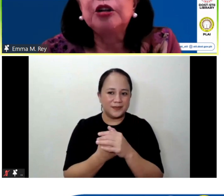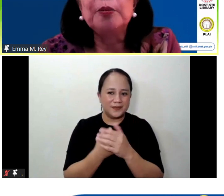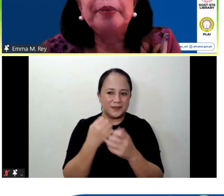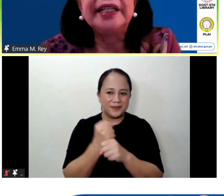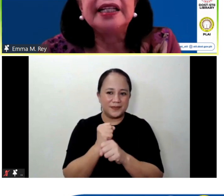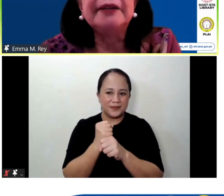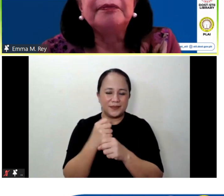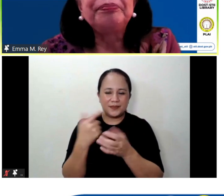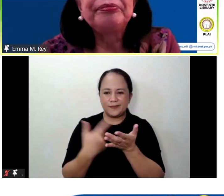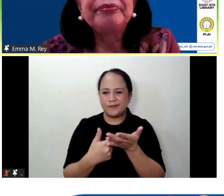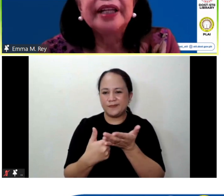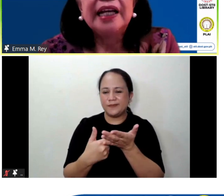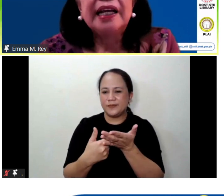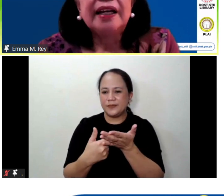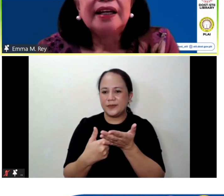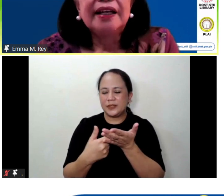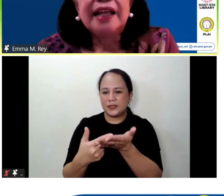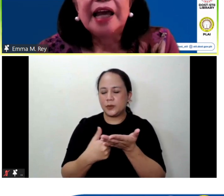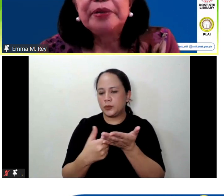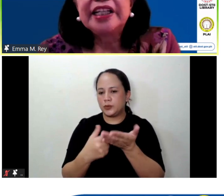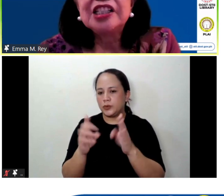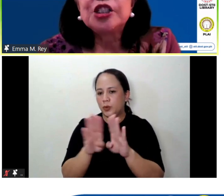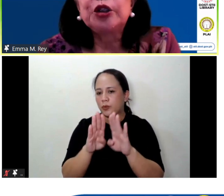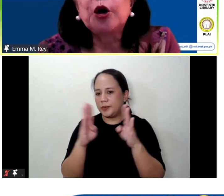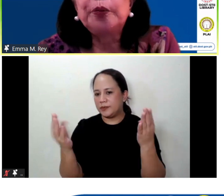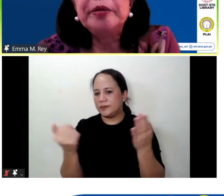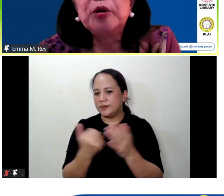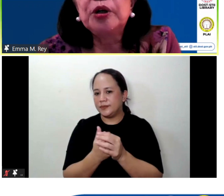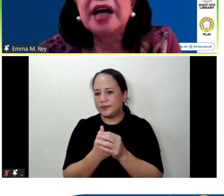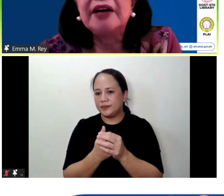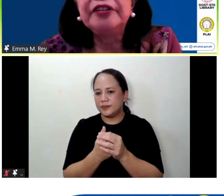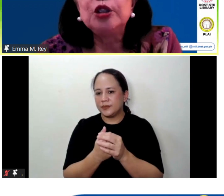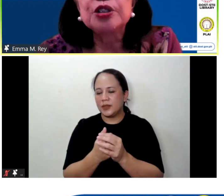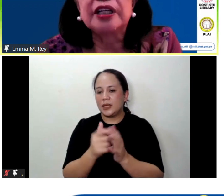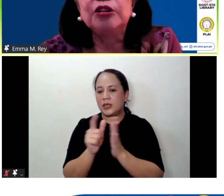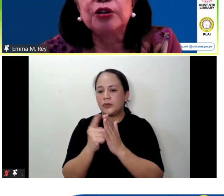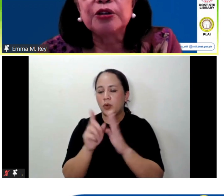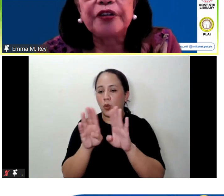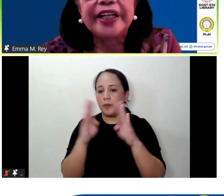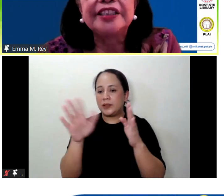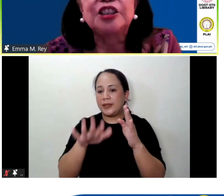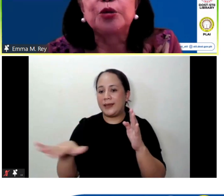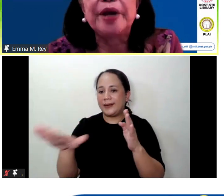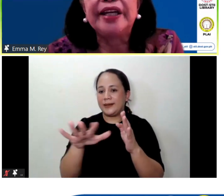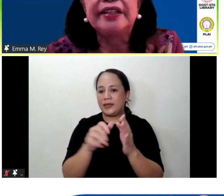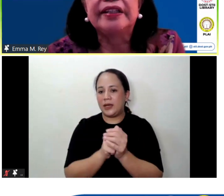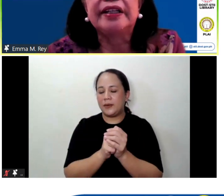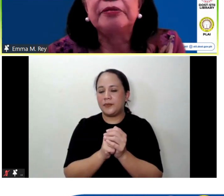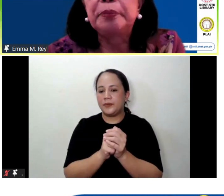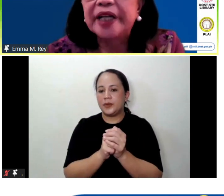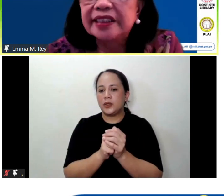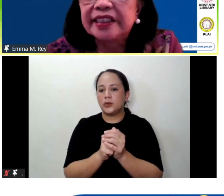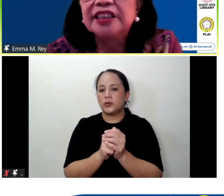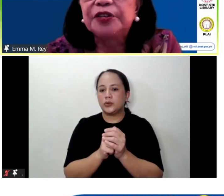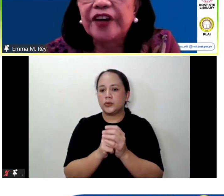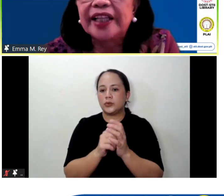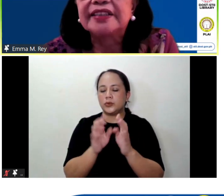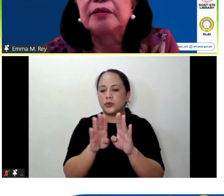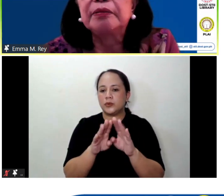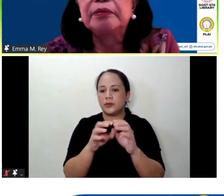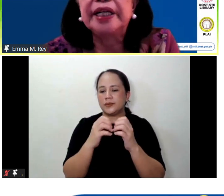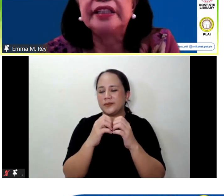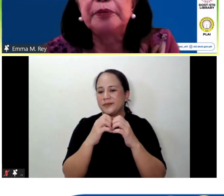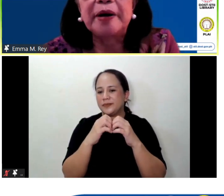argument compelling. Libraries should open more avenues and thoroughfares to make their presence